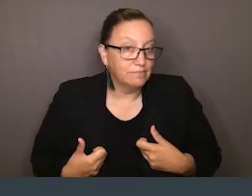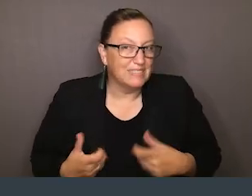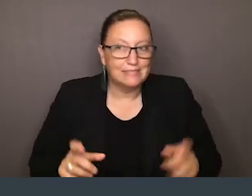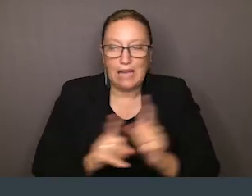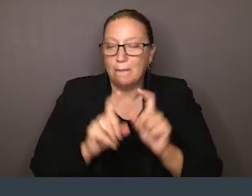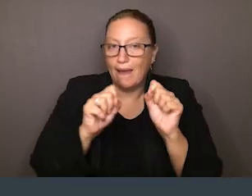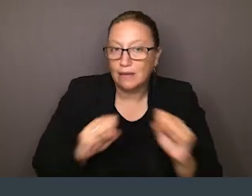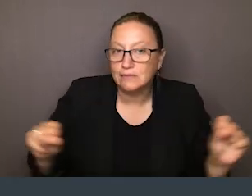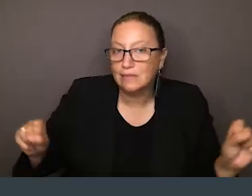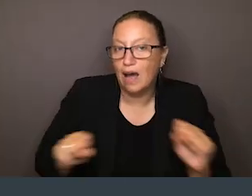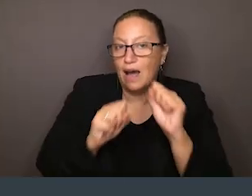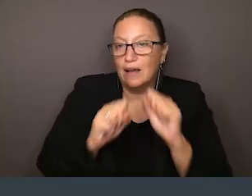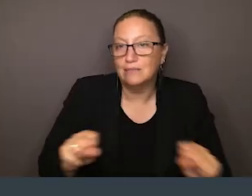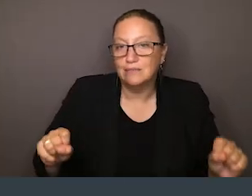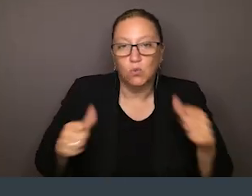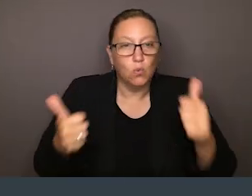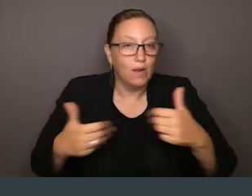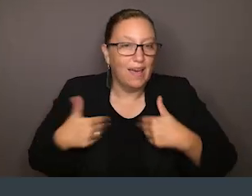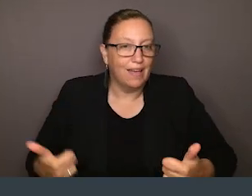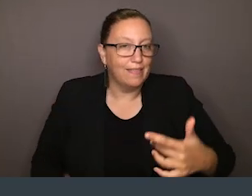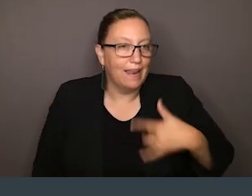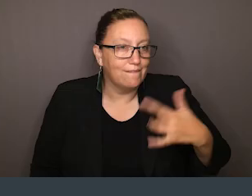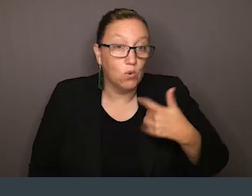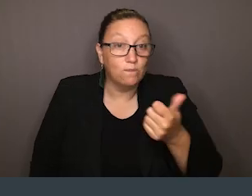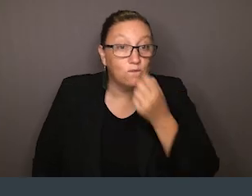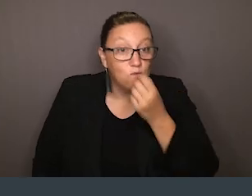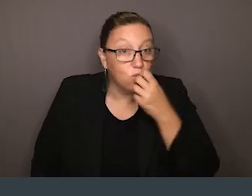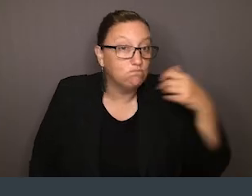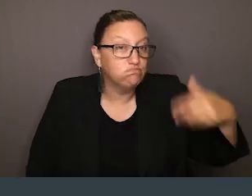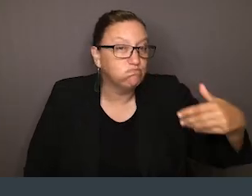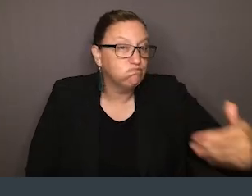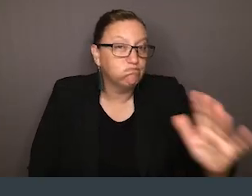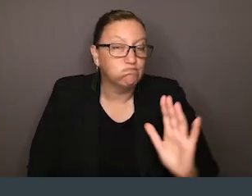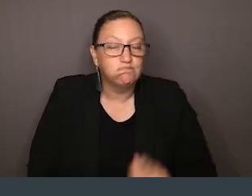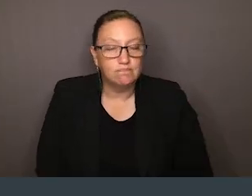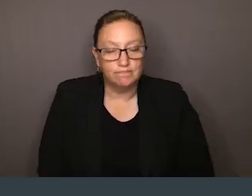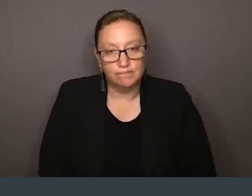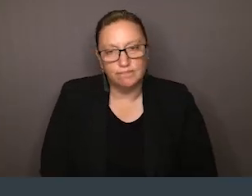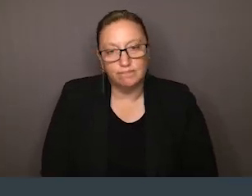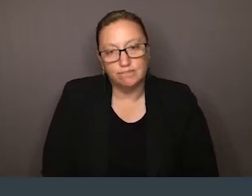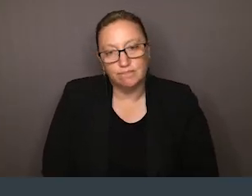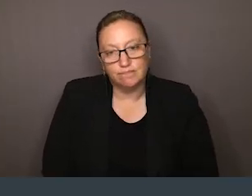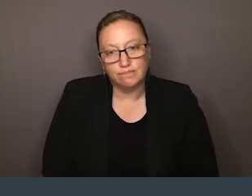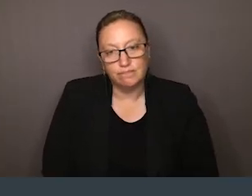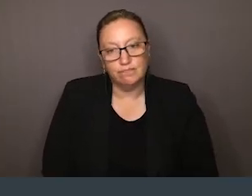does exercise and other good healthy living, a good diet, a good